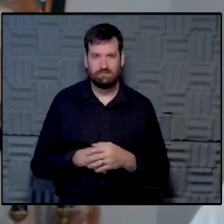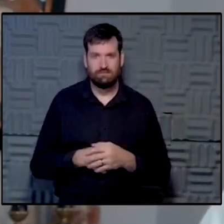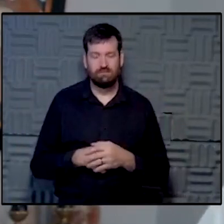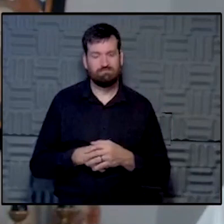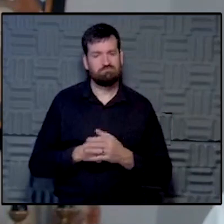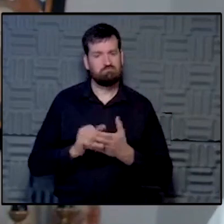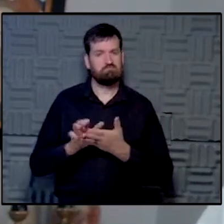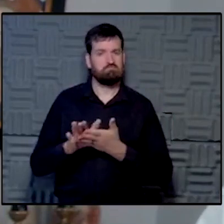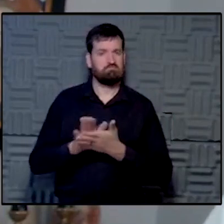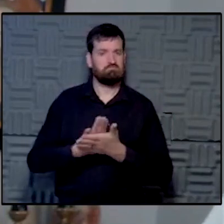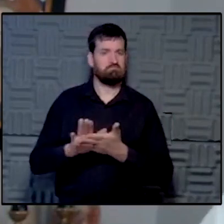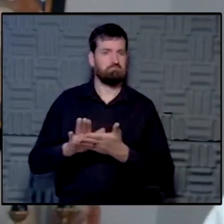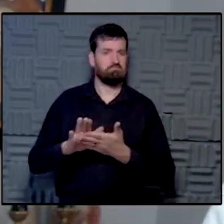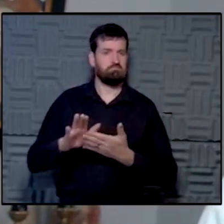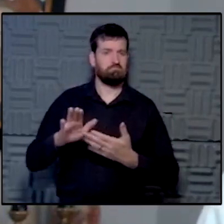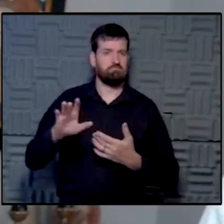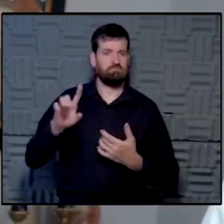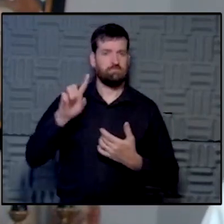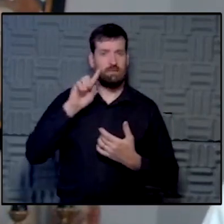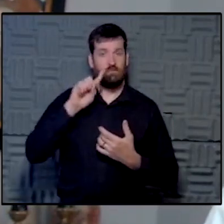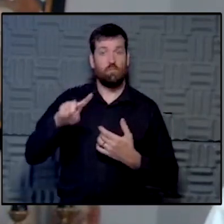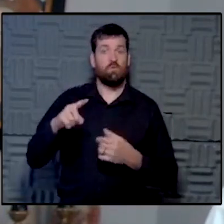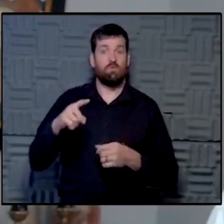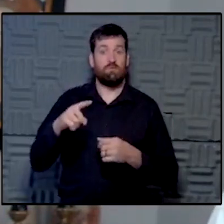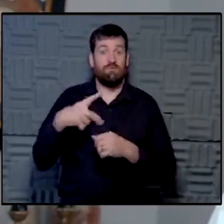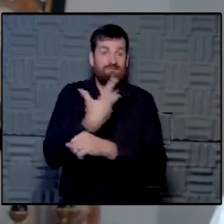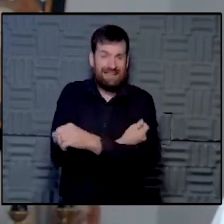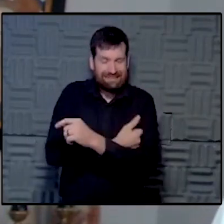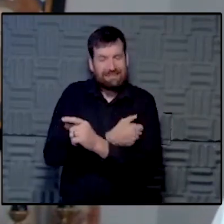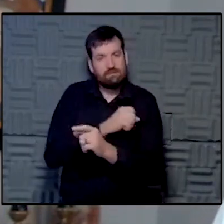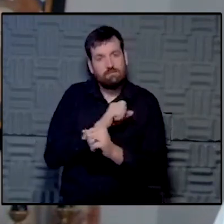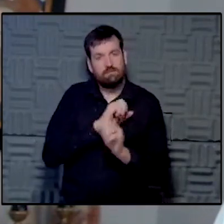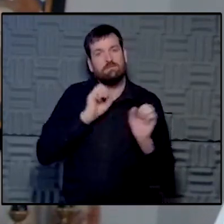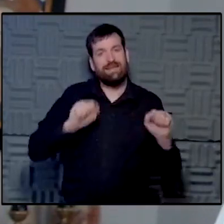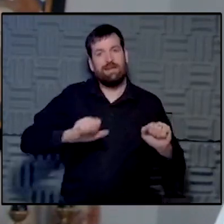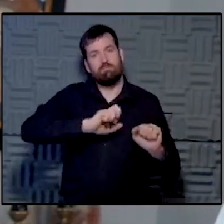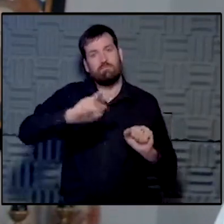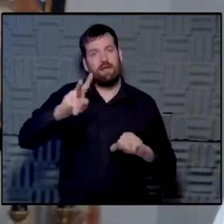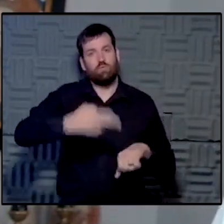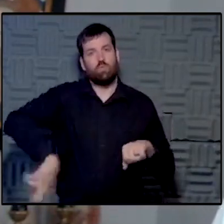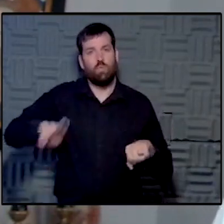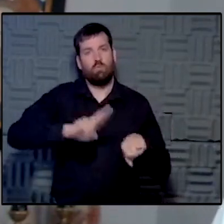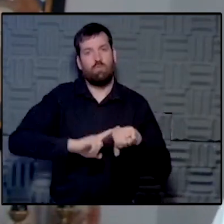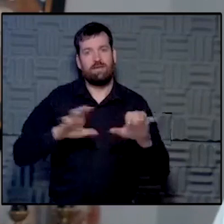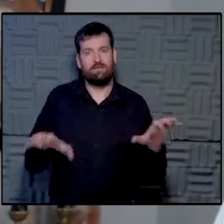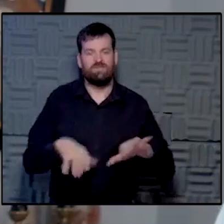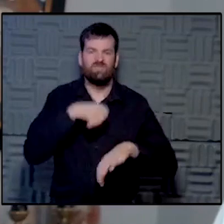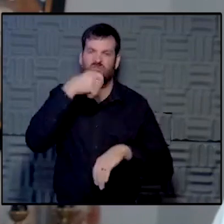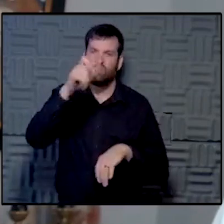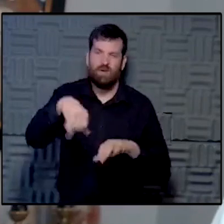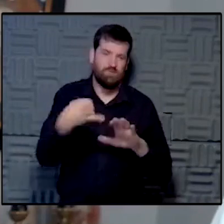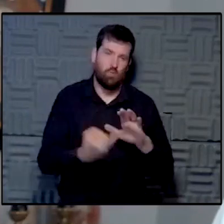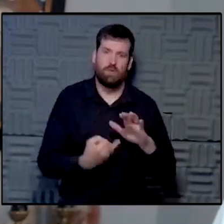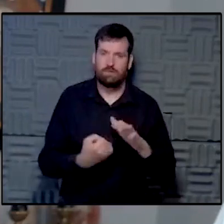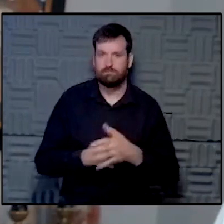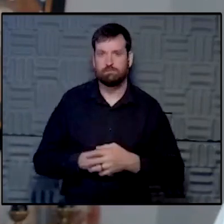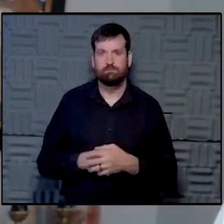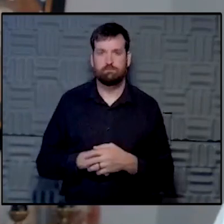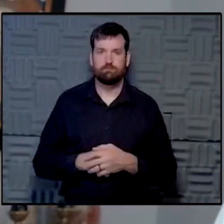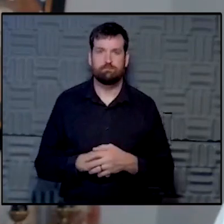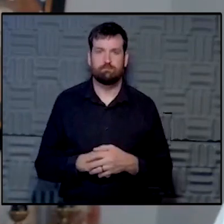nice to use the vaccine as a way to get back to more normal activities without having to be quarantined when they are exposed to